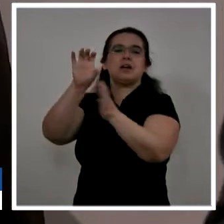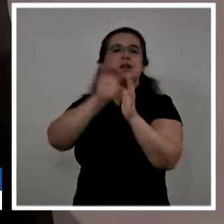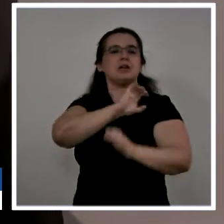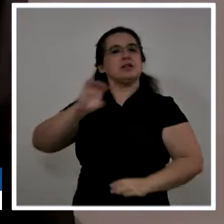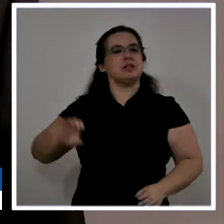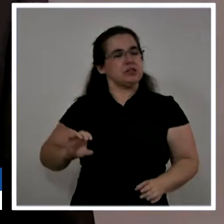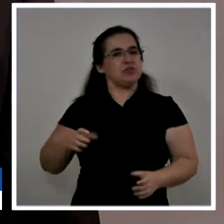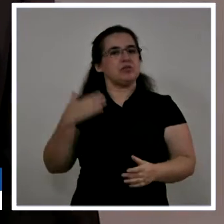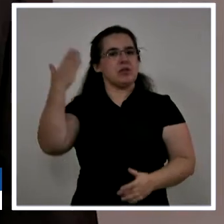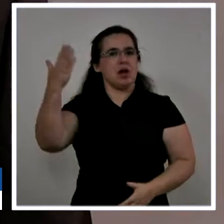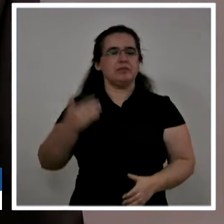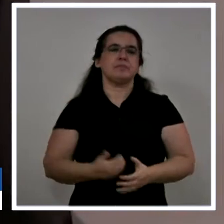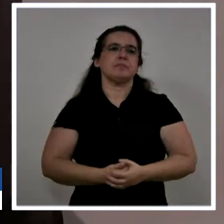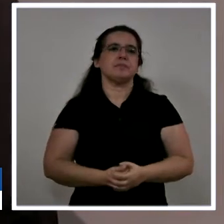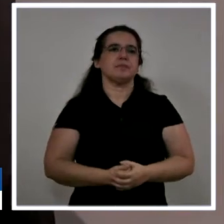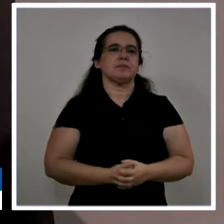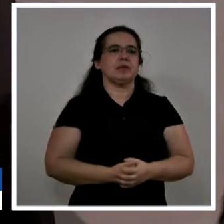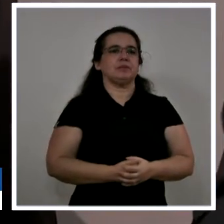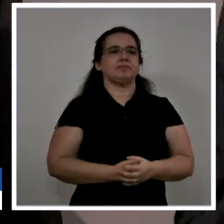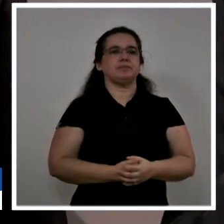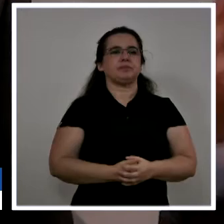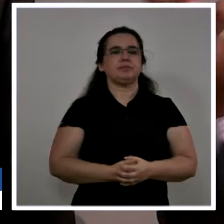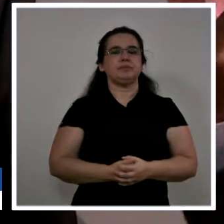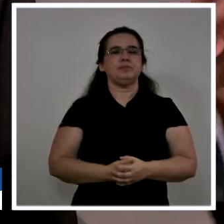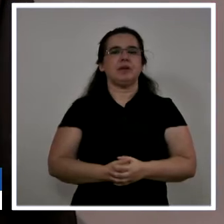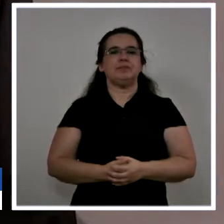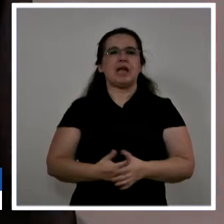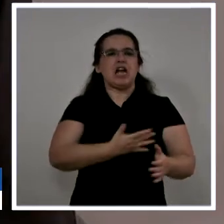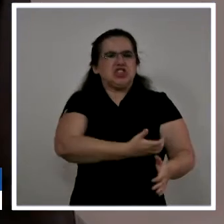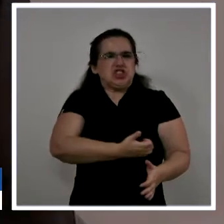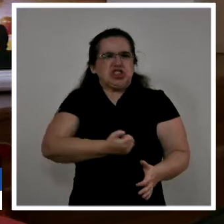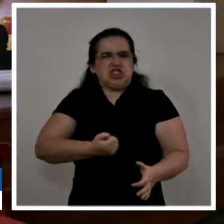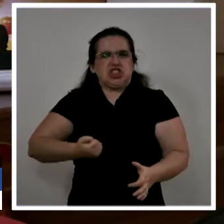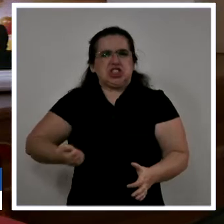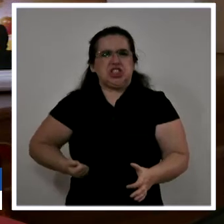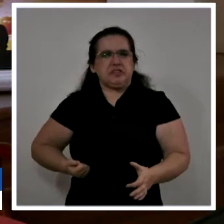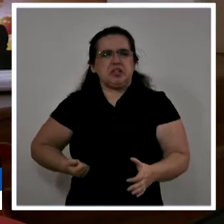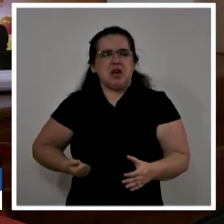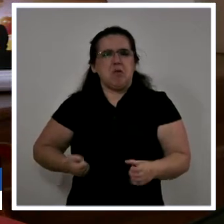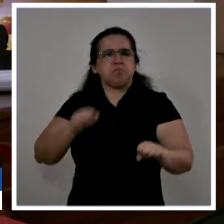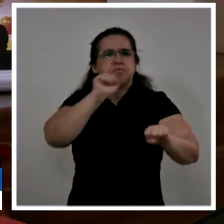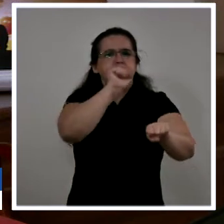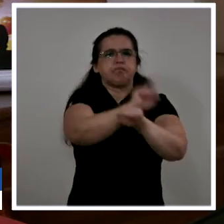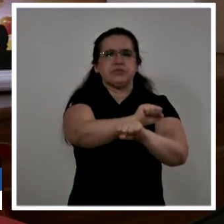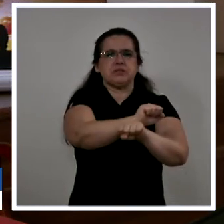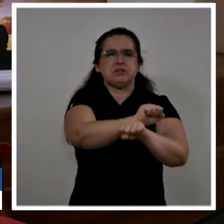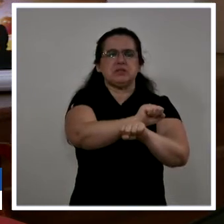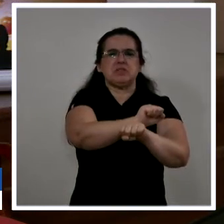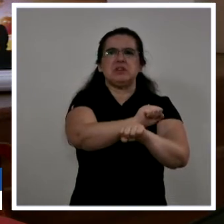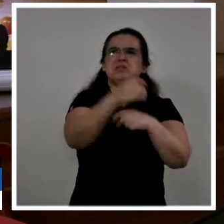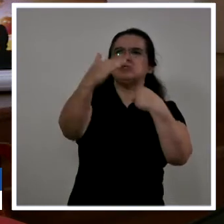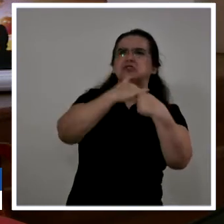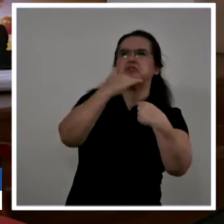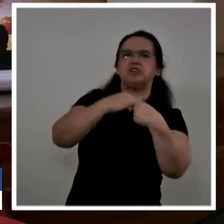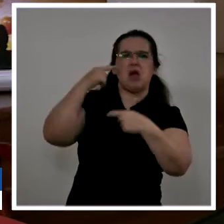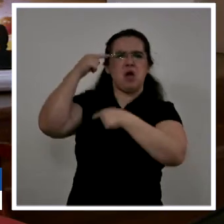any hereditary or cultivated, não serão escravizados por alguma coisa cultivada ou